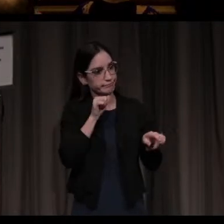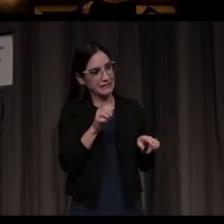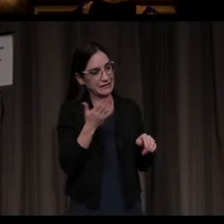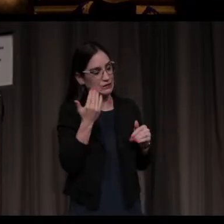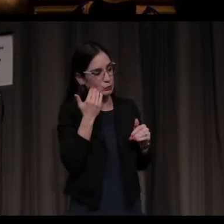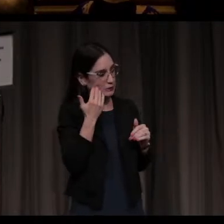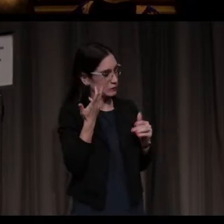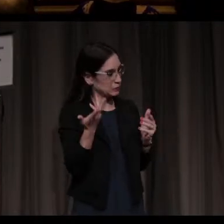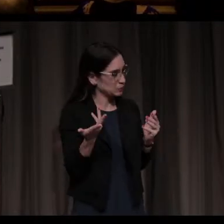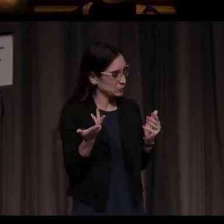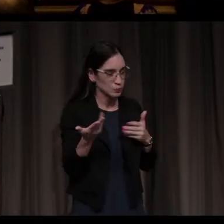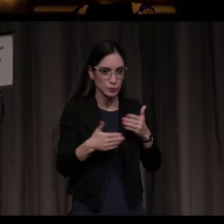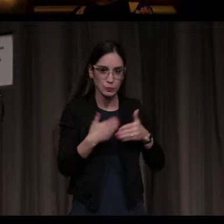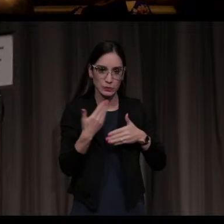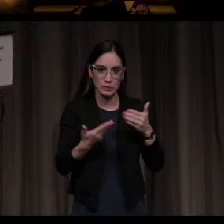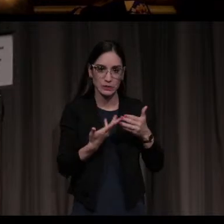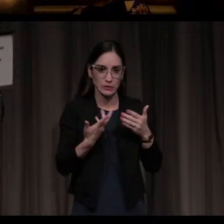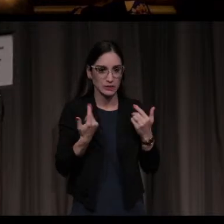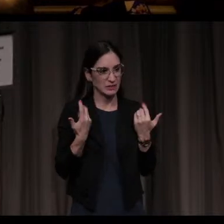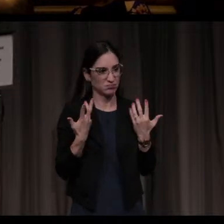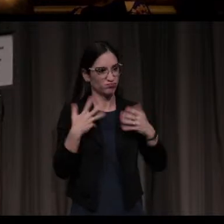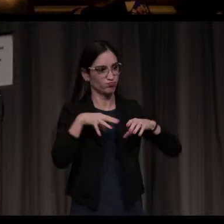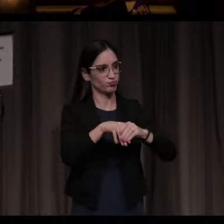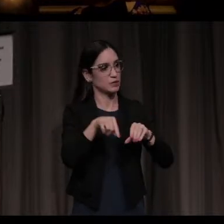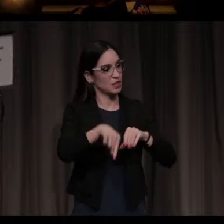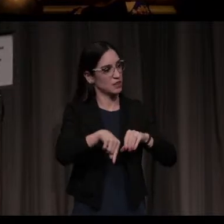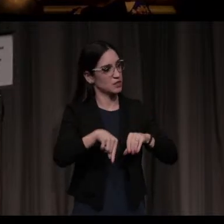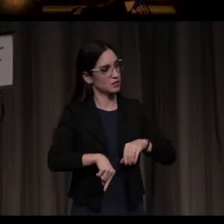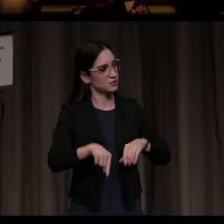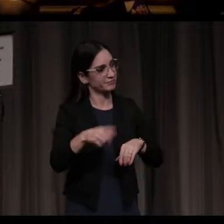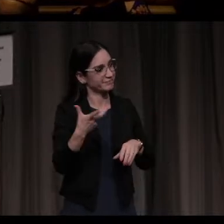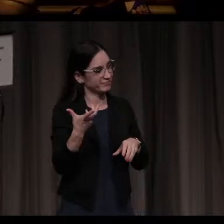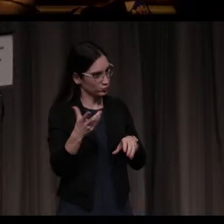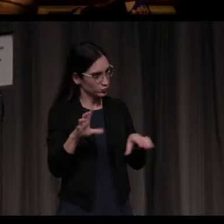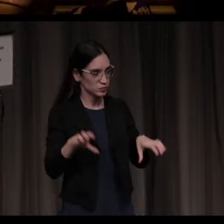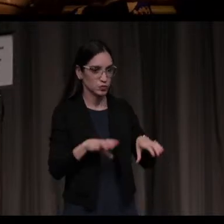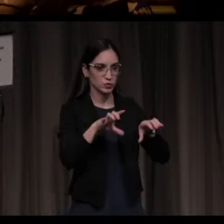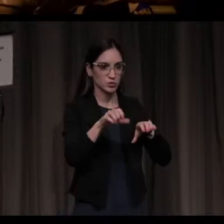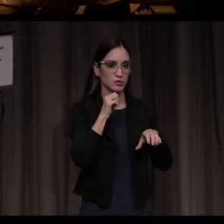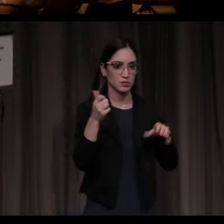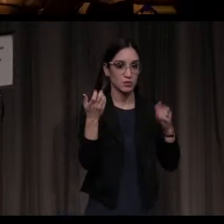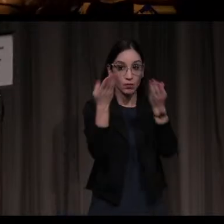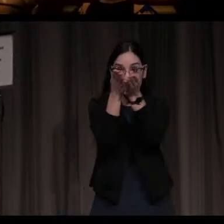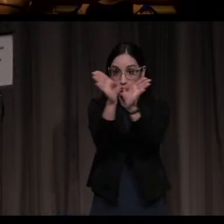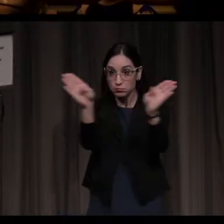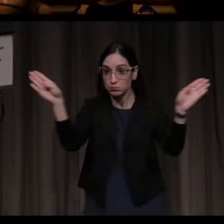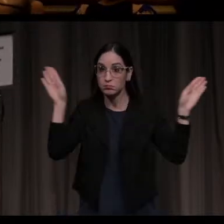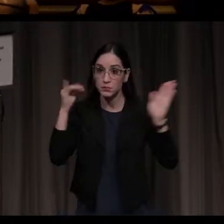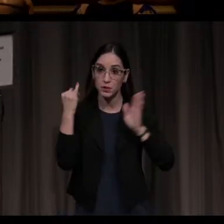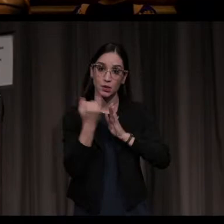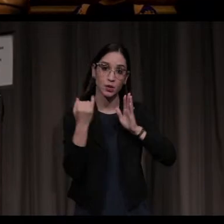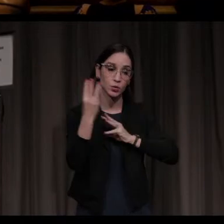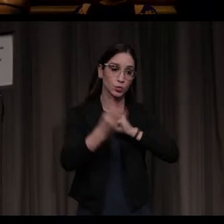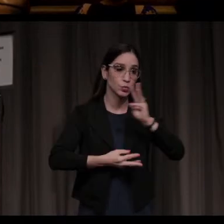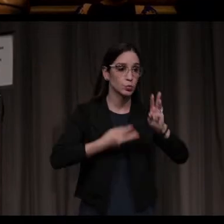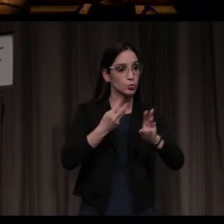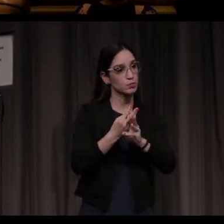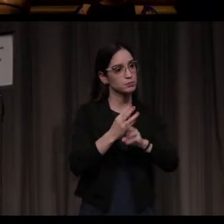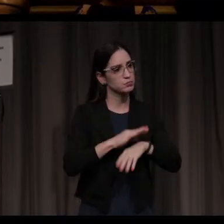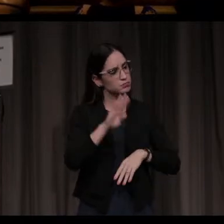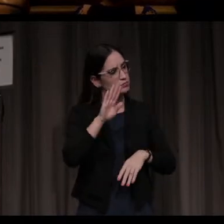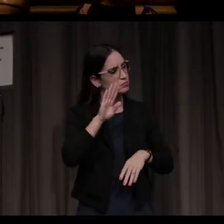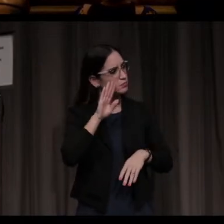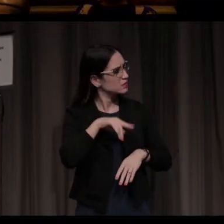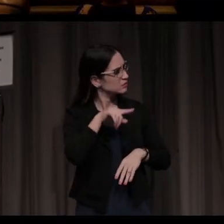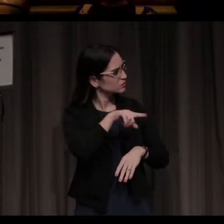acknowledged as part of this context that it's used in the mainstream art world. So what do you guys have to